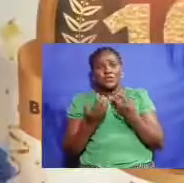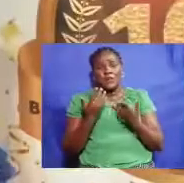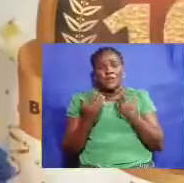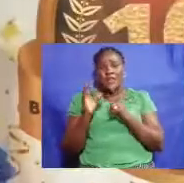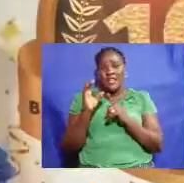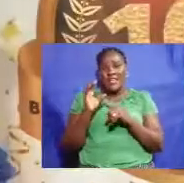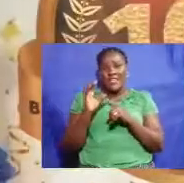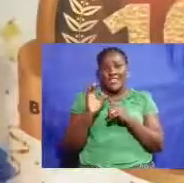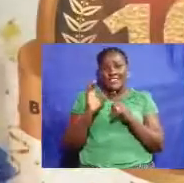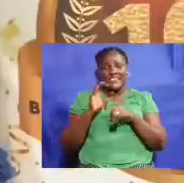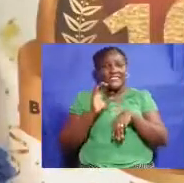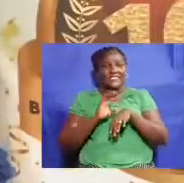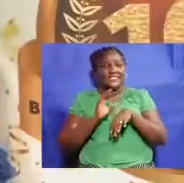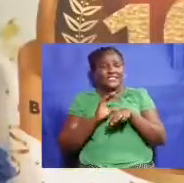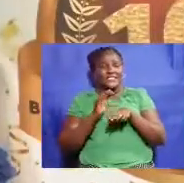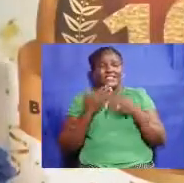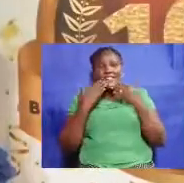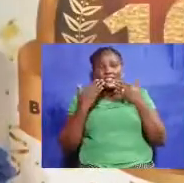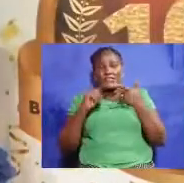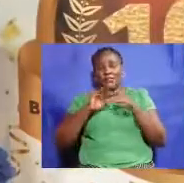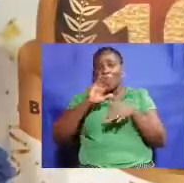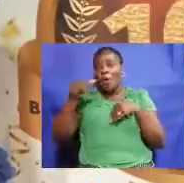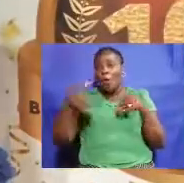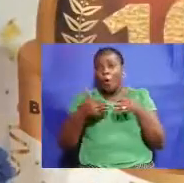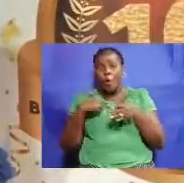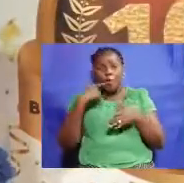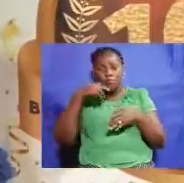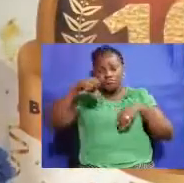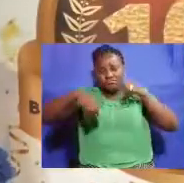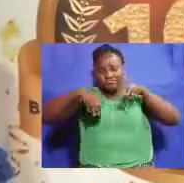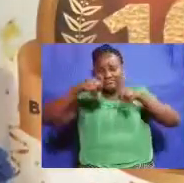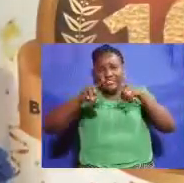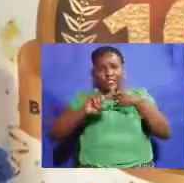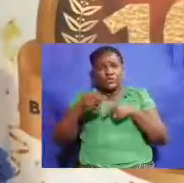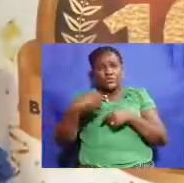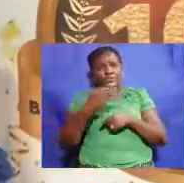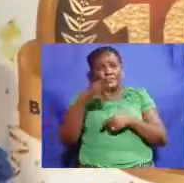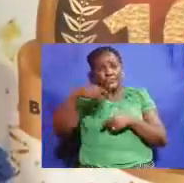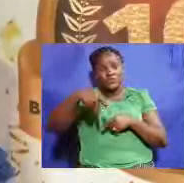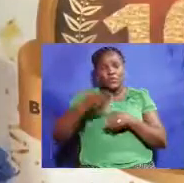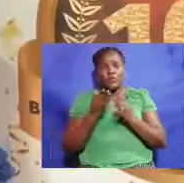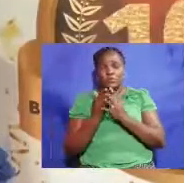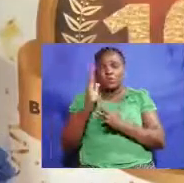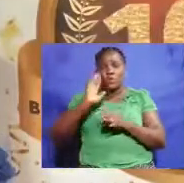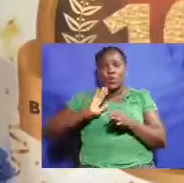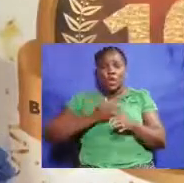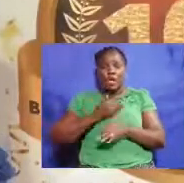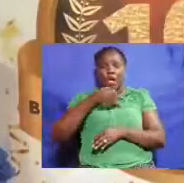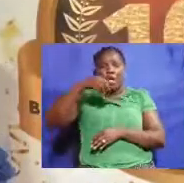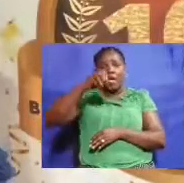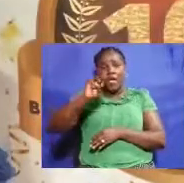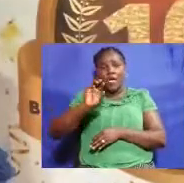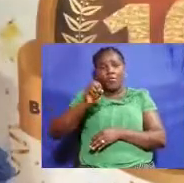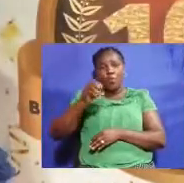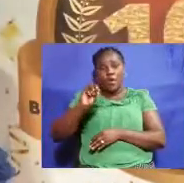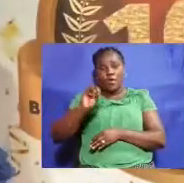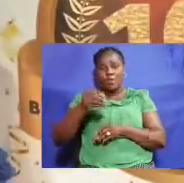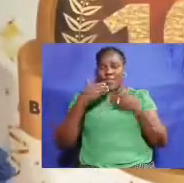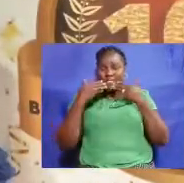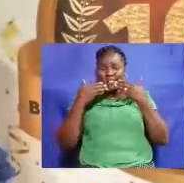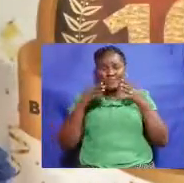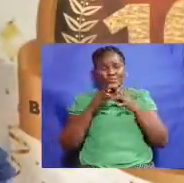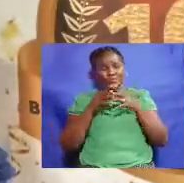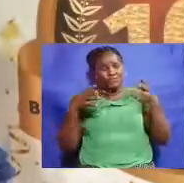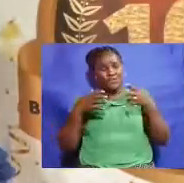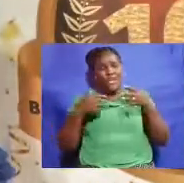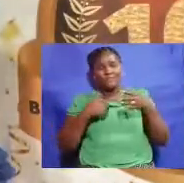sponsors. Special thanks to all those who contribute to H4P and the Helping Hand TV show through our mobile money system. Thank you so much. I'm very,